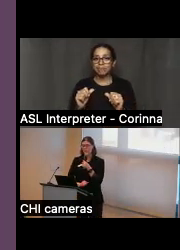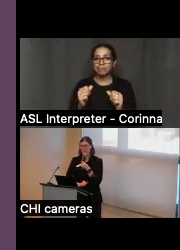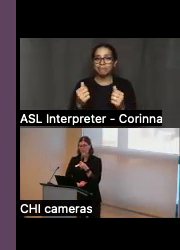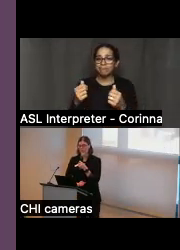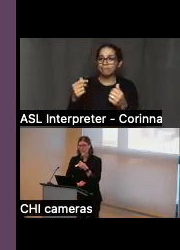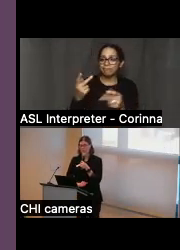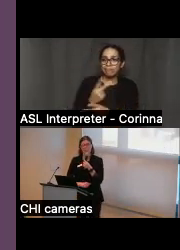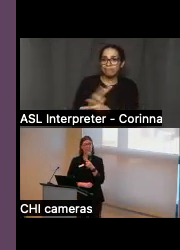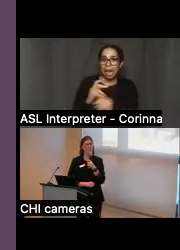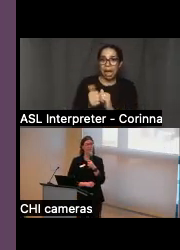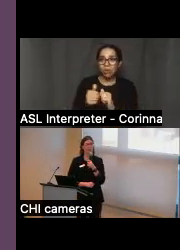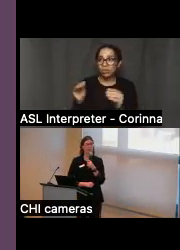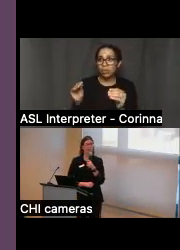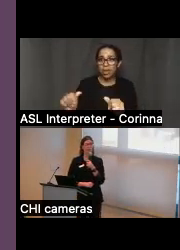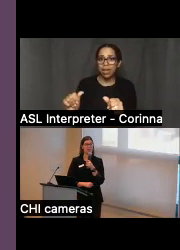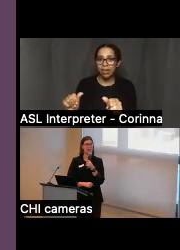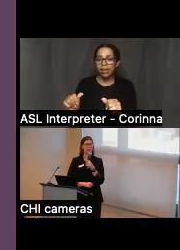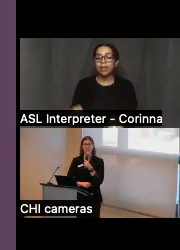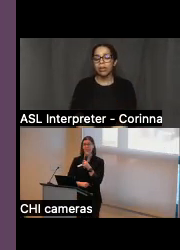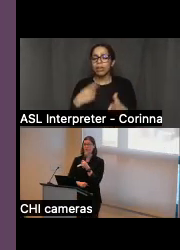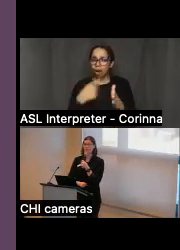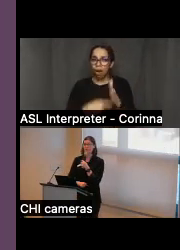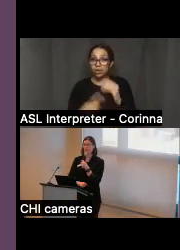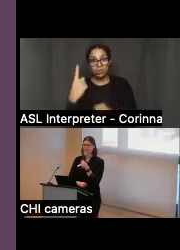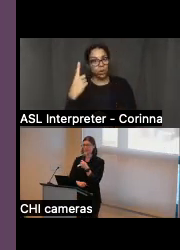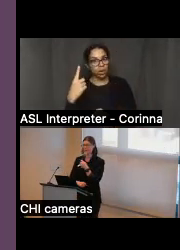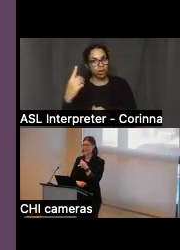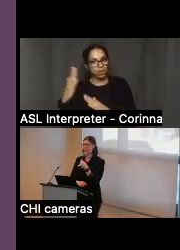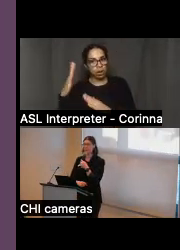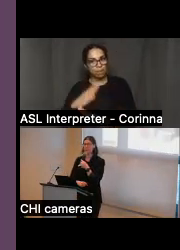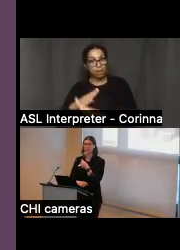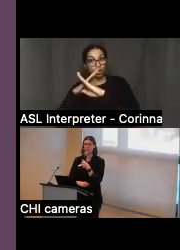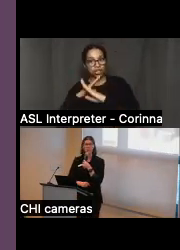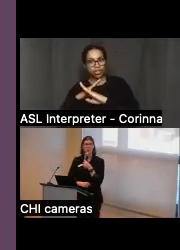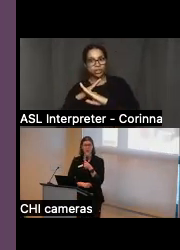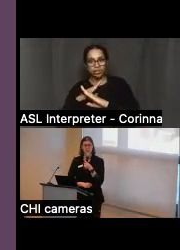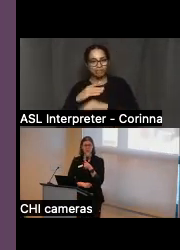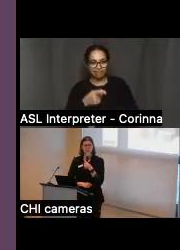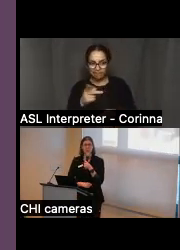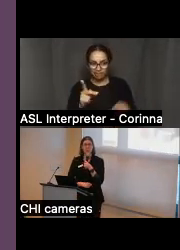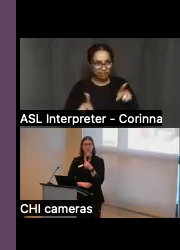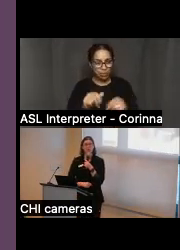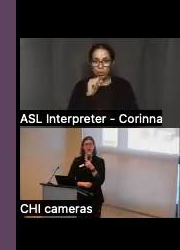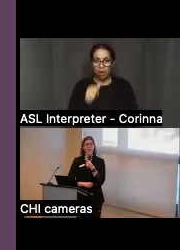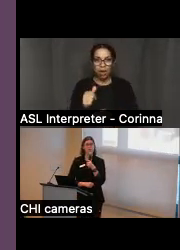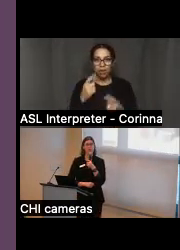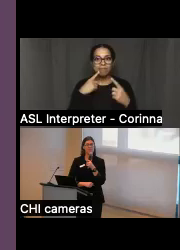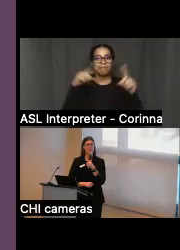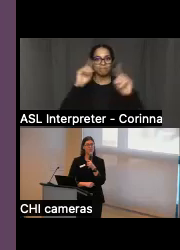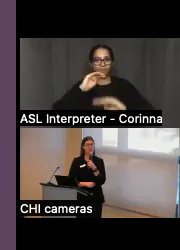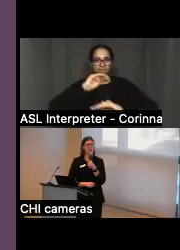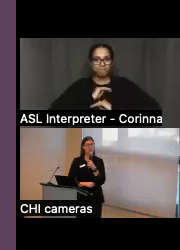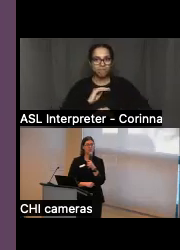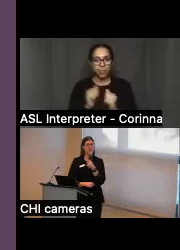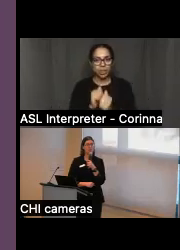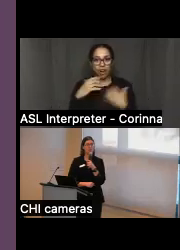So while cost is one of the main barriers getting in the way of people getting care, we know that those aren't the only reasons why people have